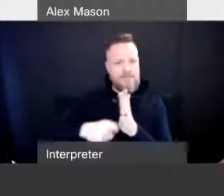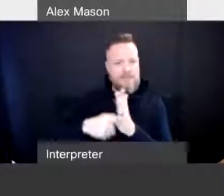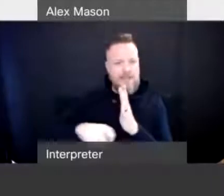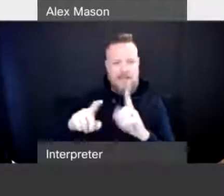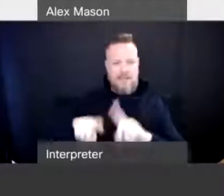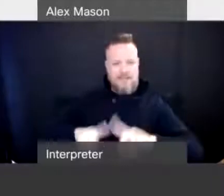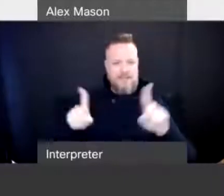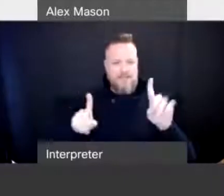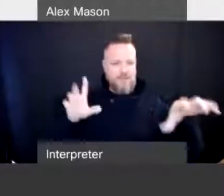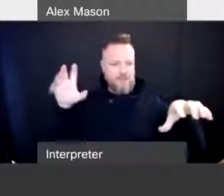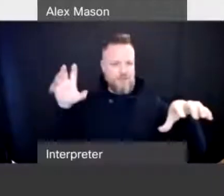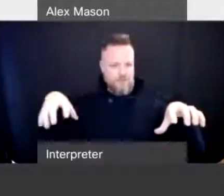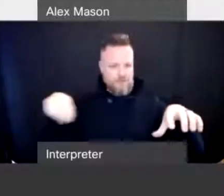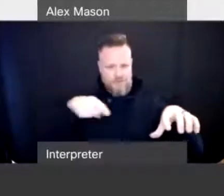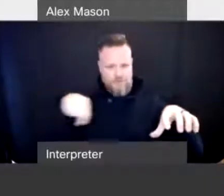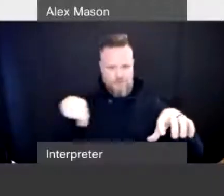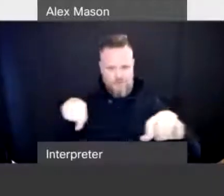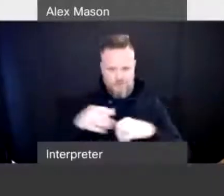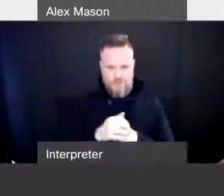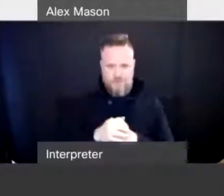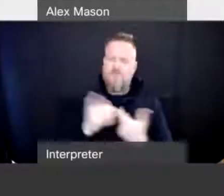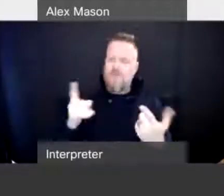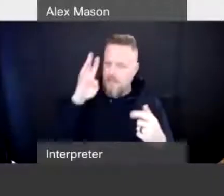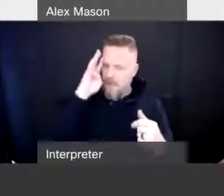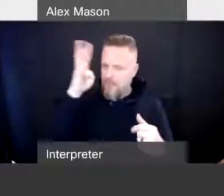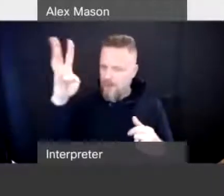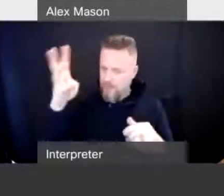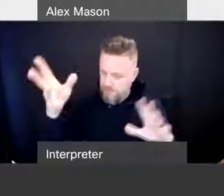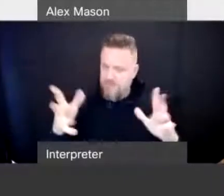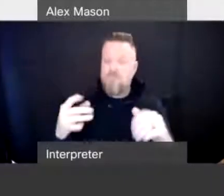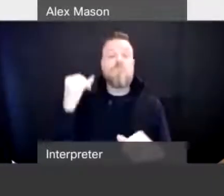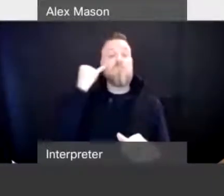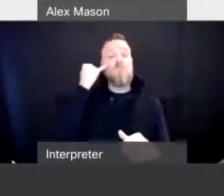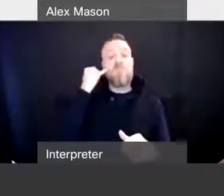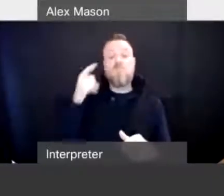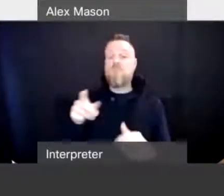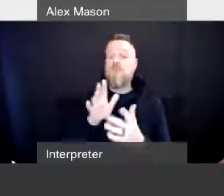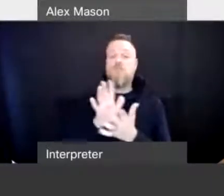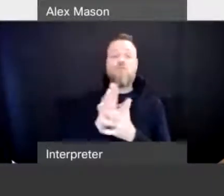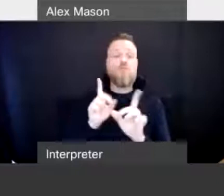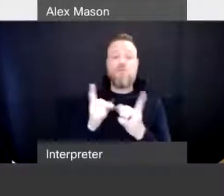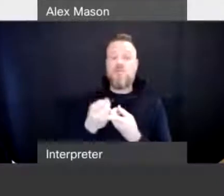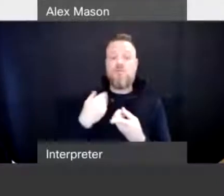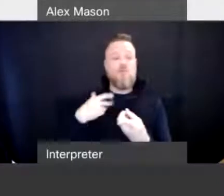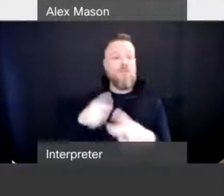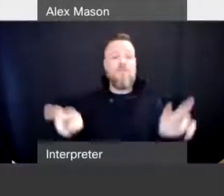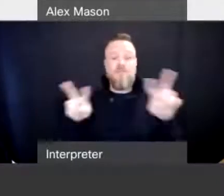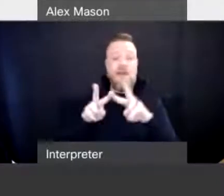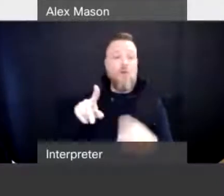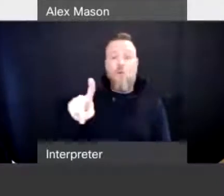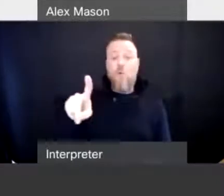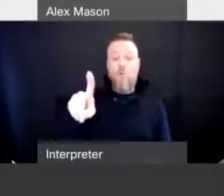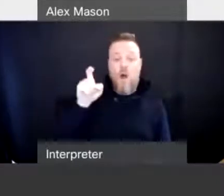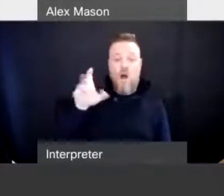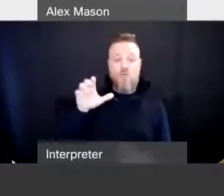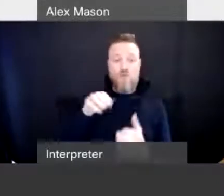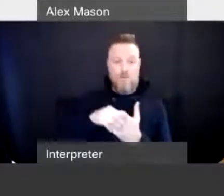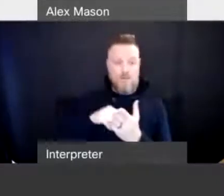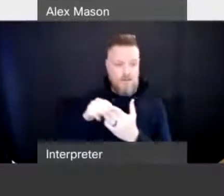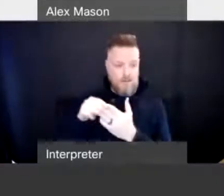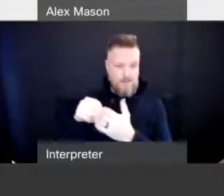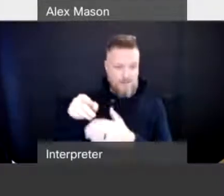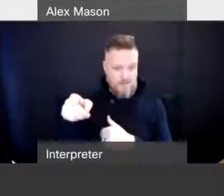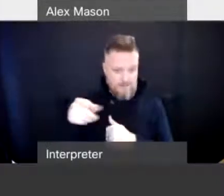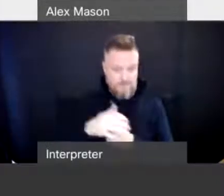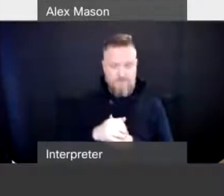So again, like hypothetically, if that same district had a valuation of 100 million, okay,